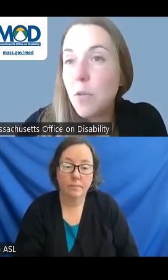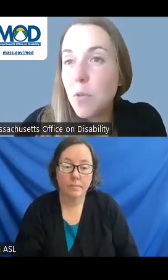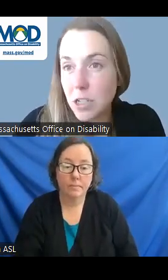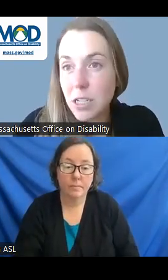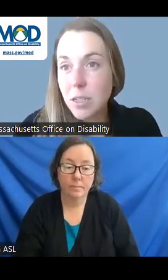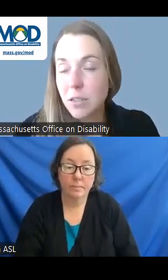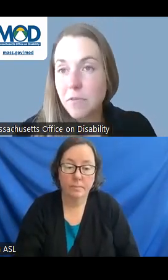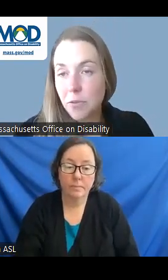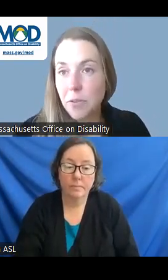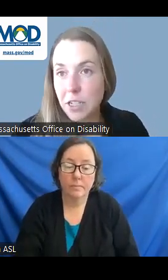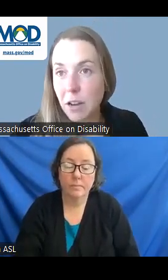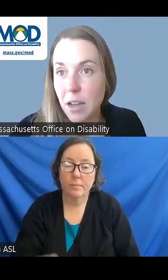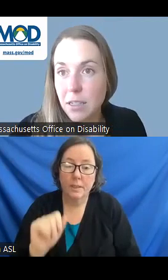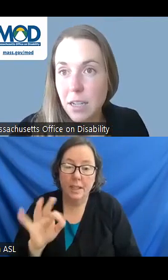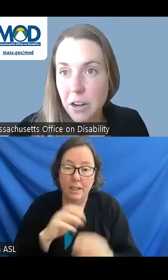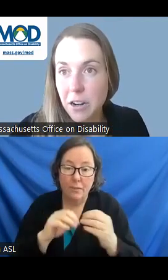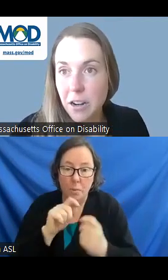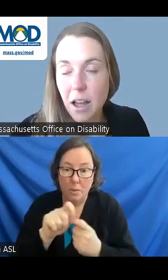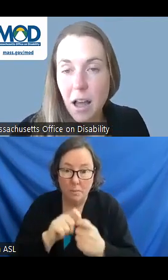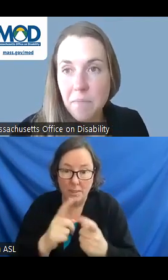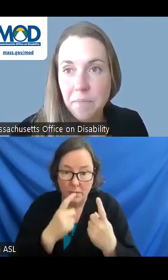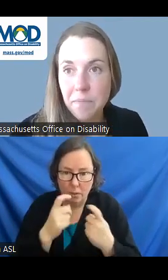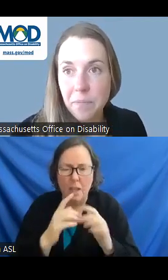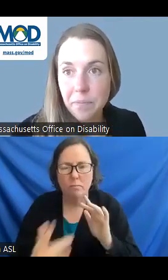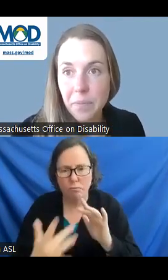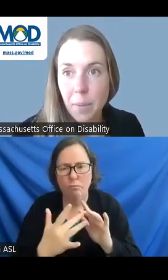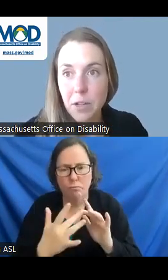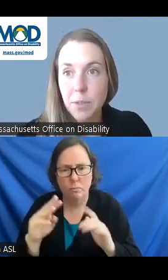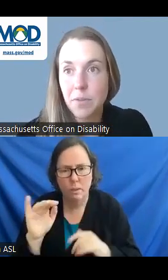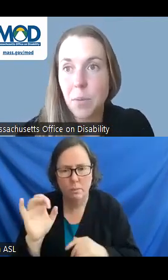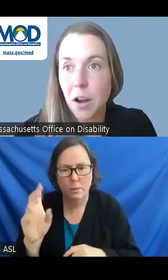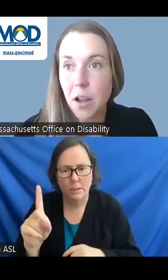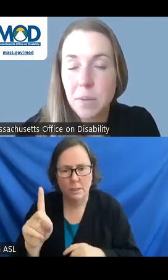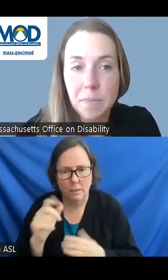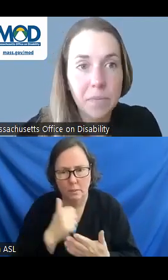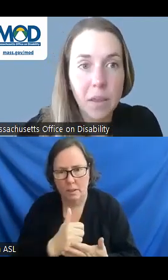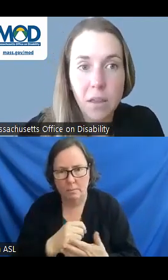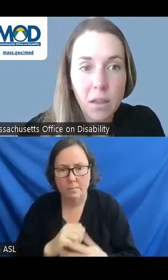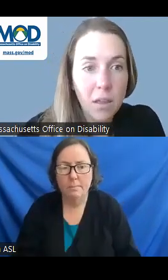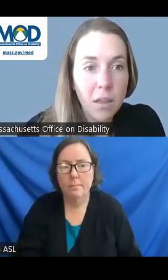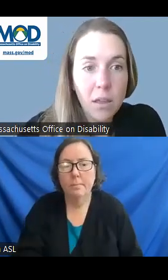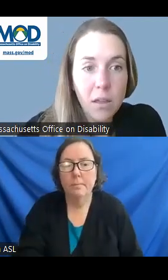And if you have questions, feel free to reach out to us here about a specific product.